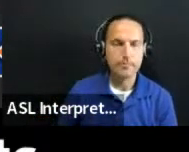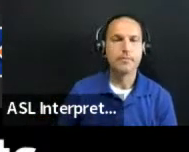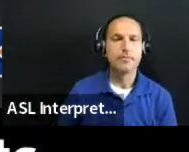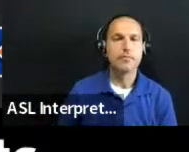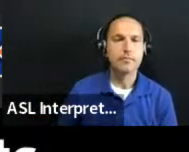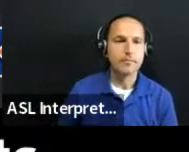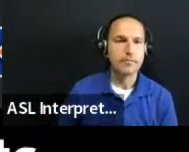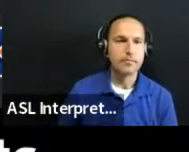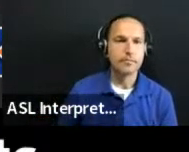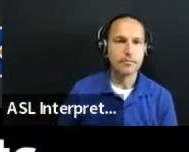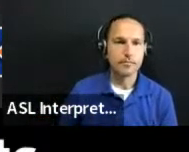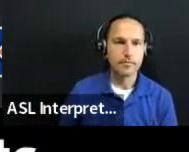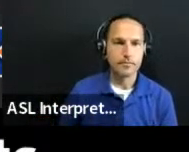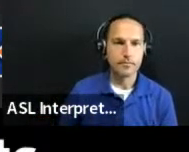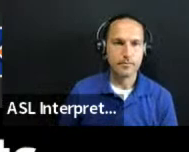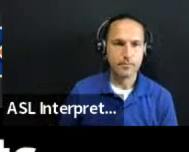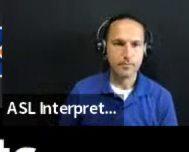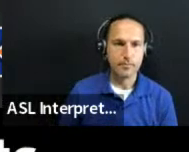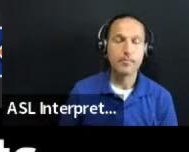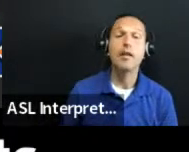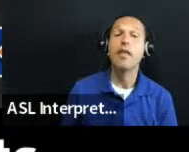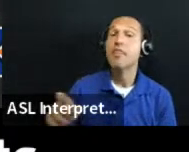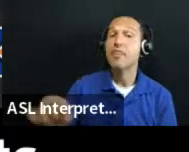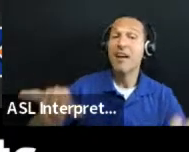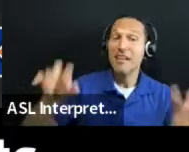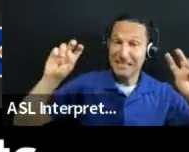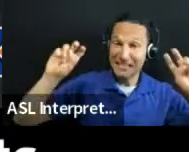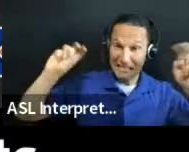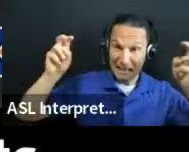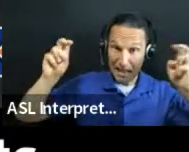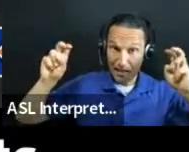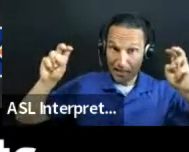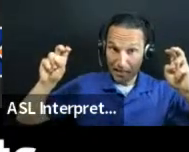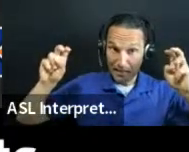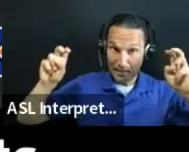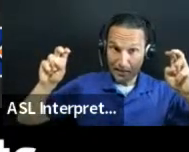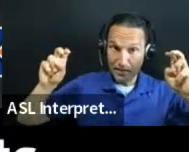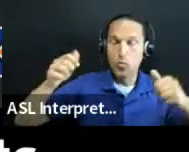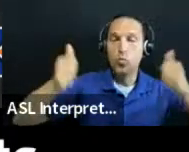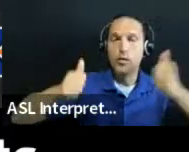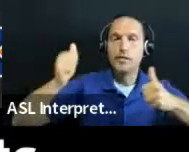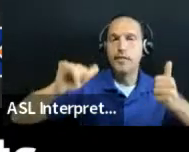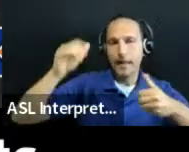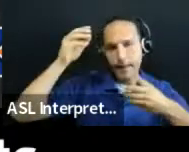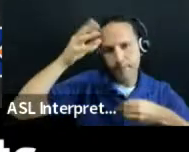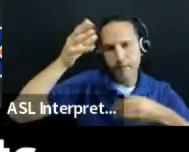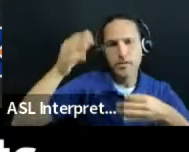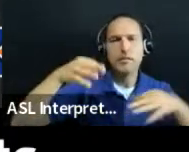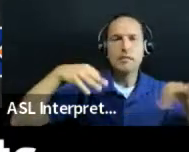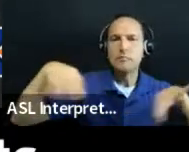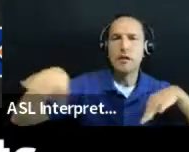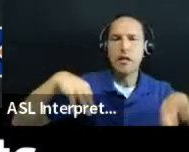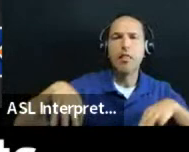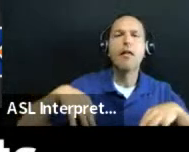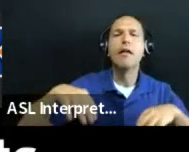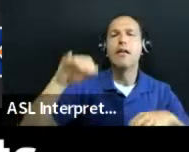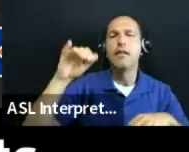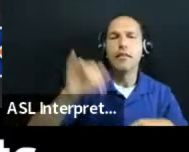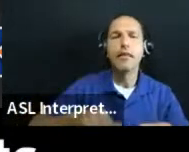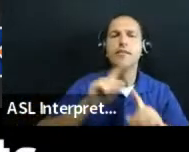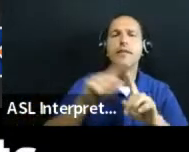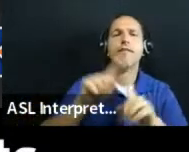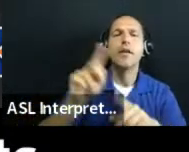So what is the title again? What data is it generally conveying, right? This is modes